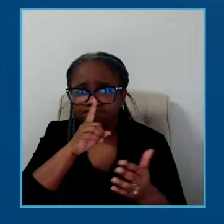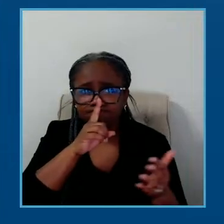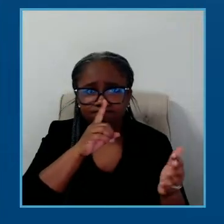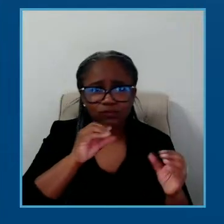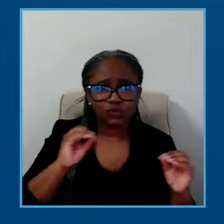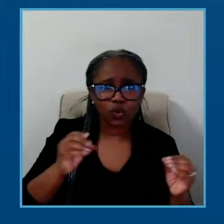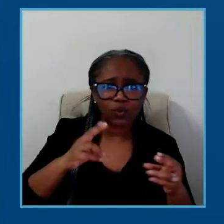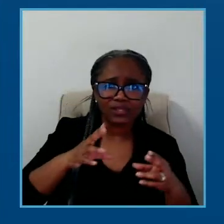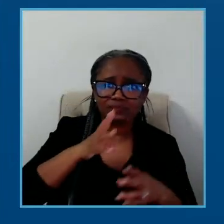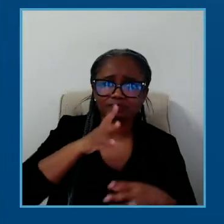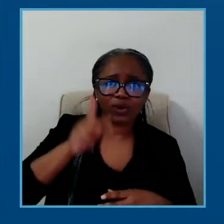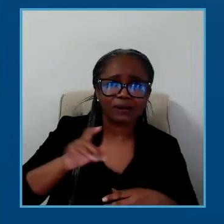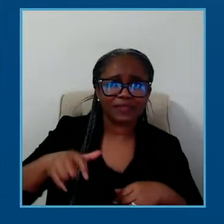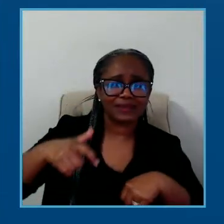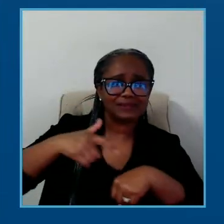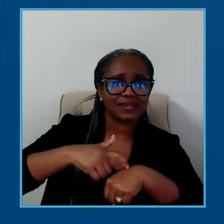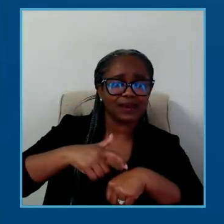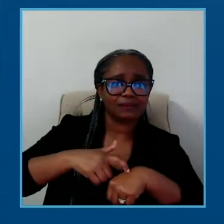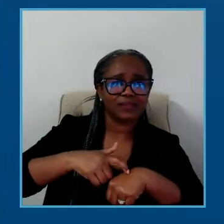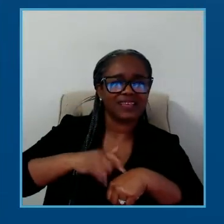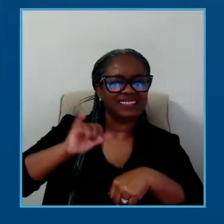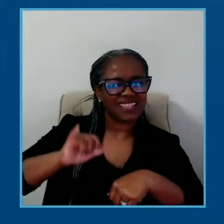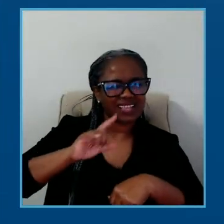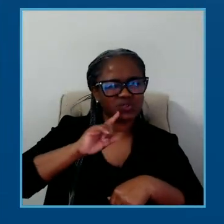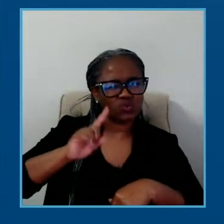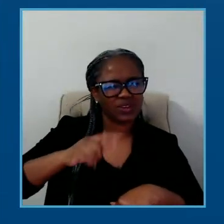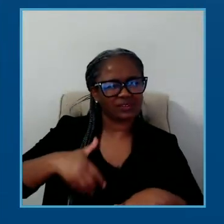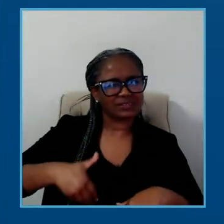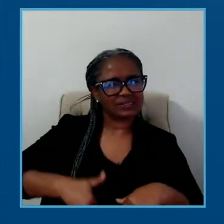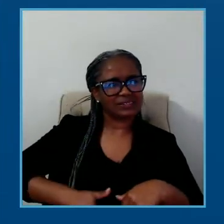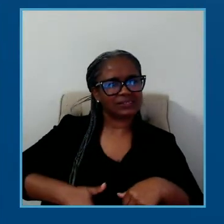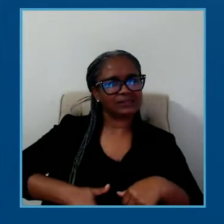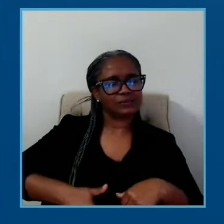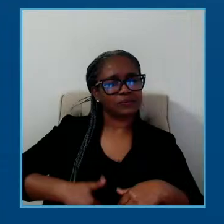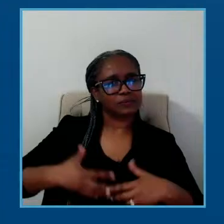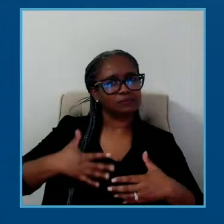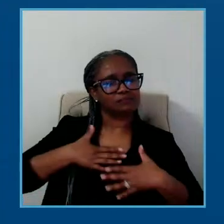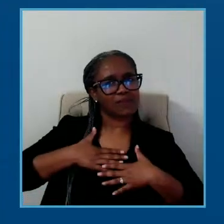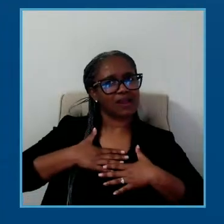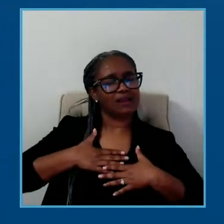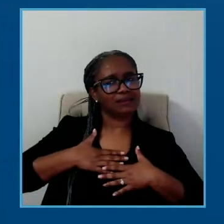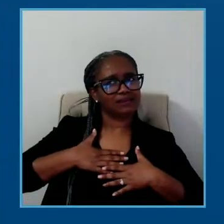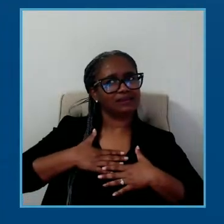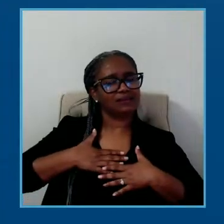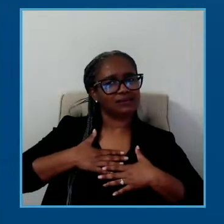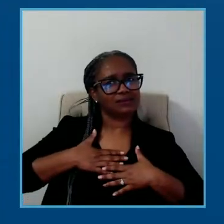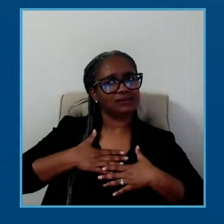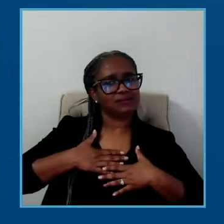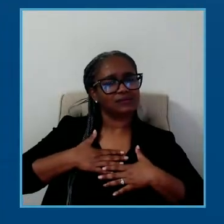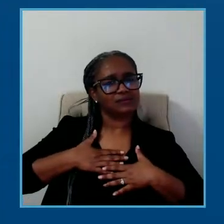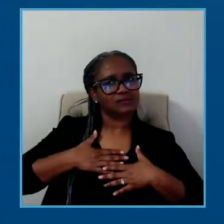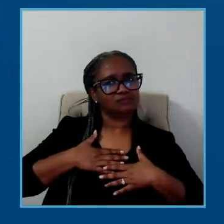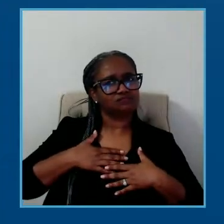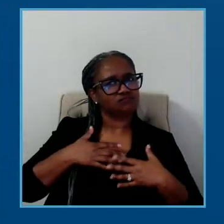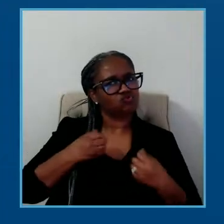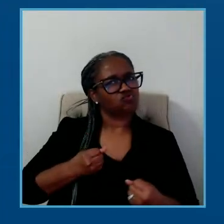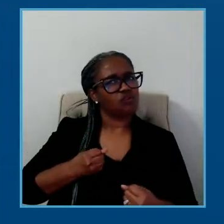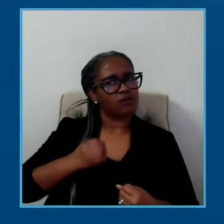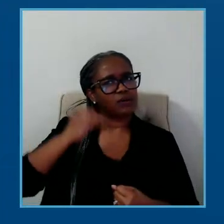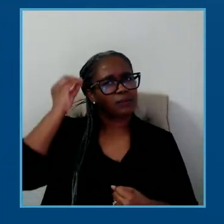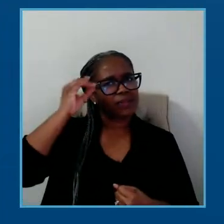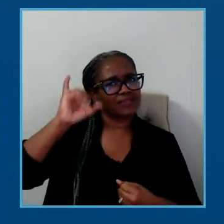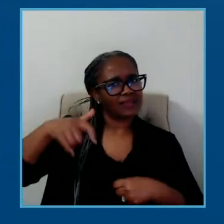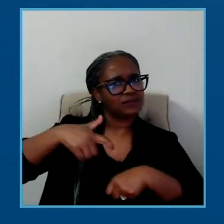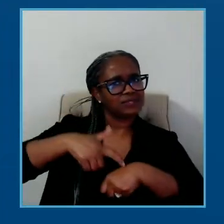the overwhelming part of me that says why this, that was the time to eject and we need to uphold